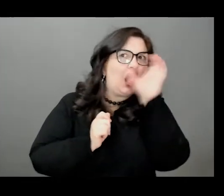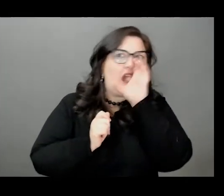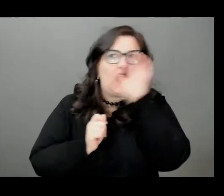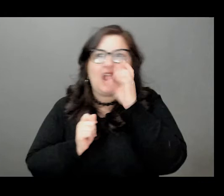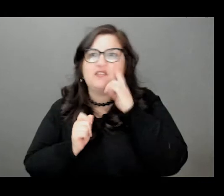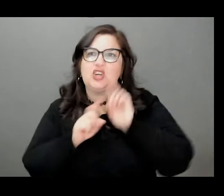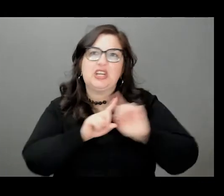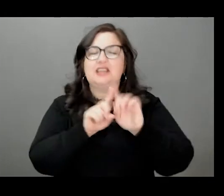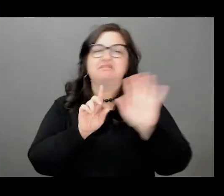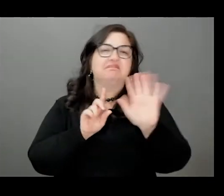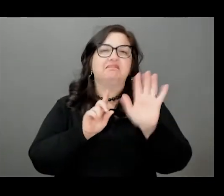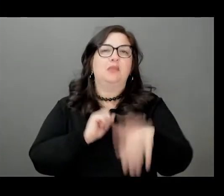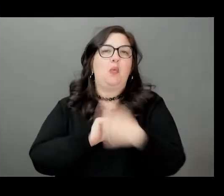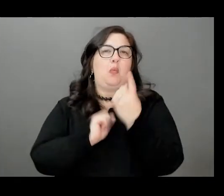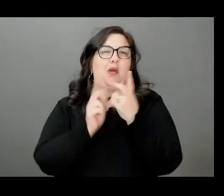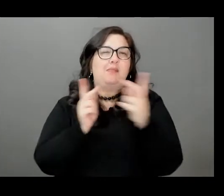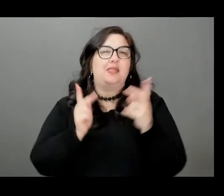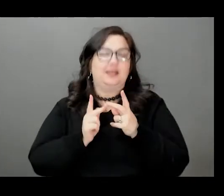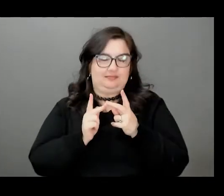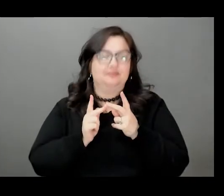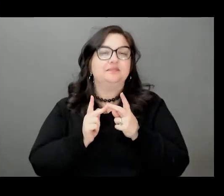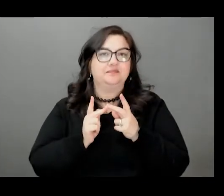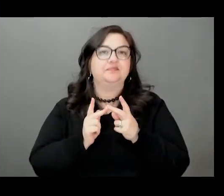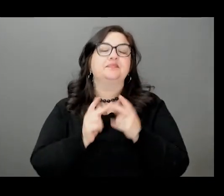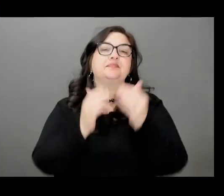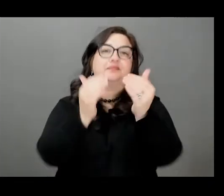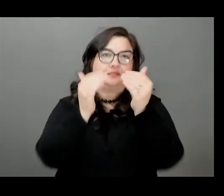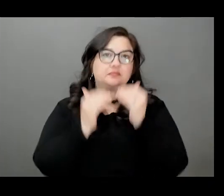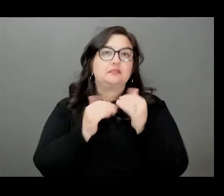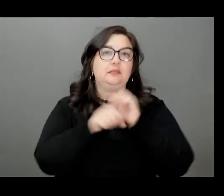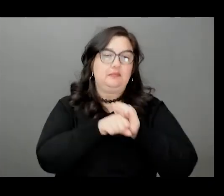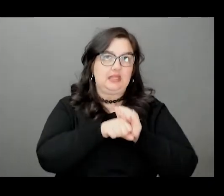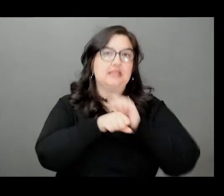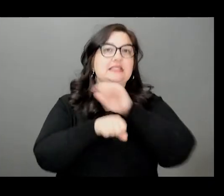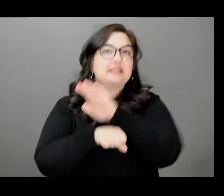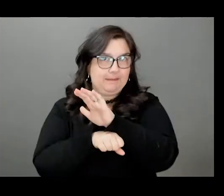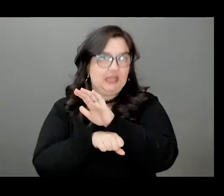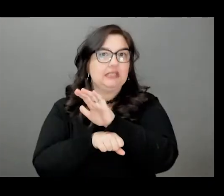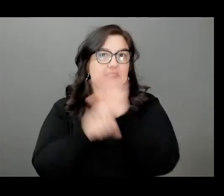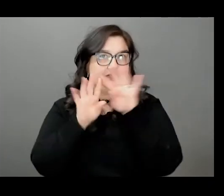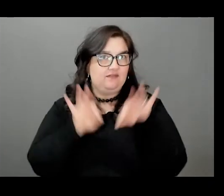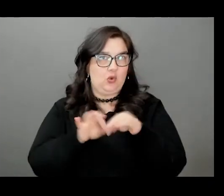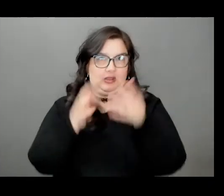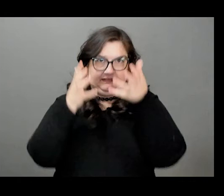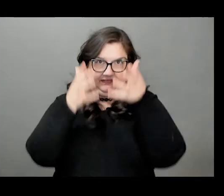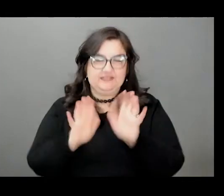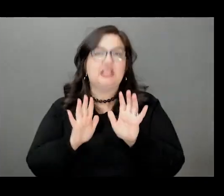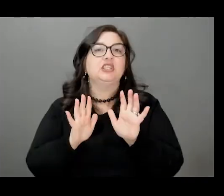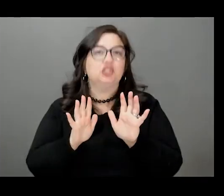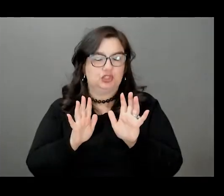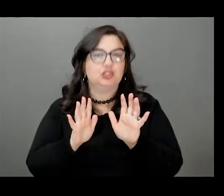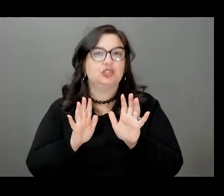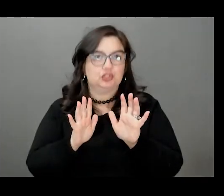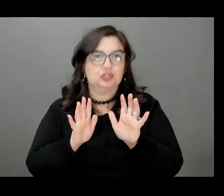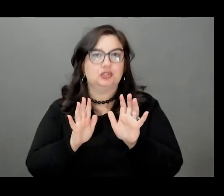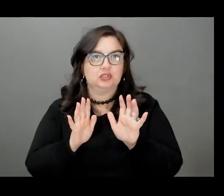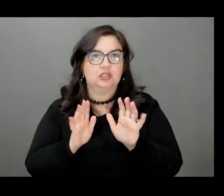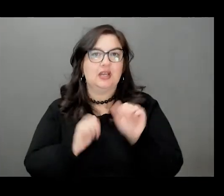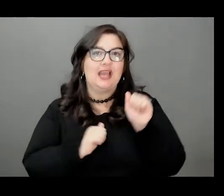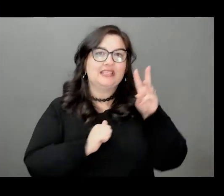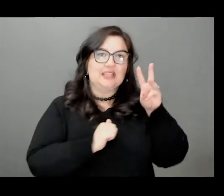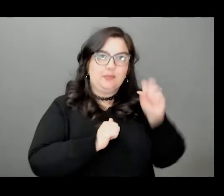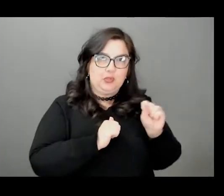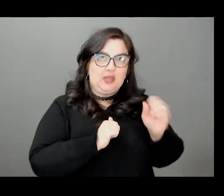come in here as a one-stop shop and do all kind of label all kind of data sets. So yes, so now it kind of submitted, right? The